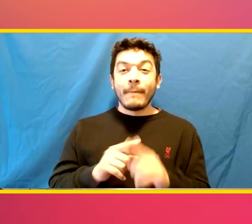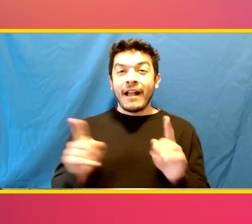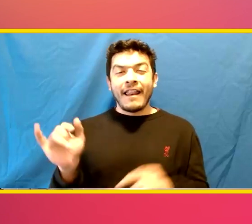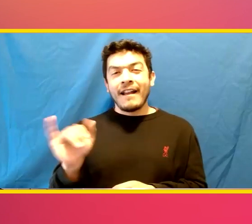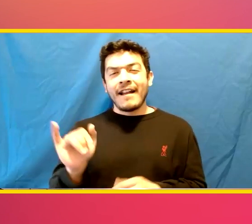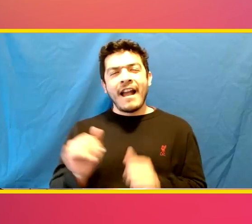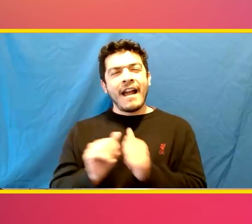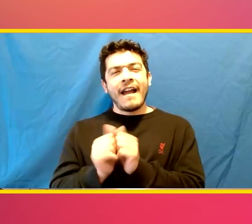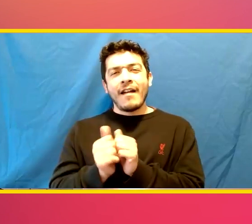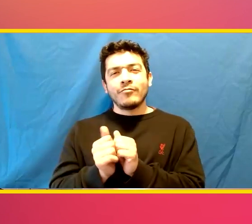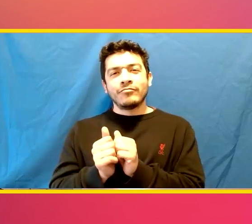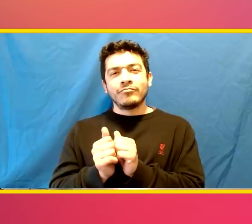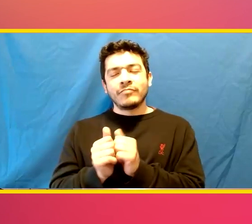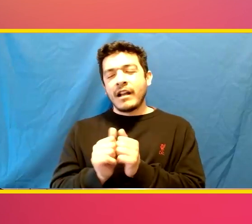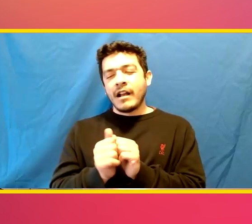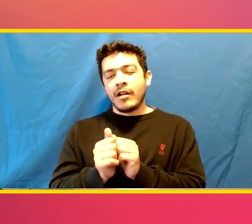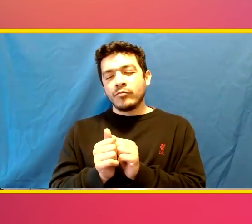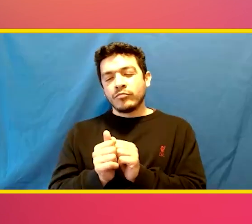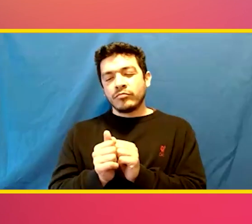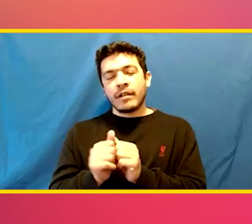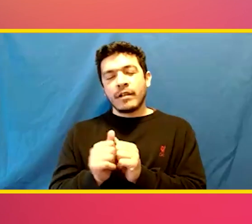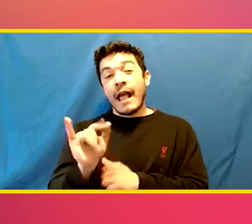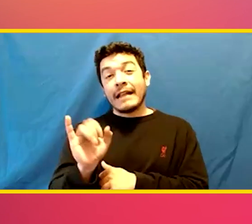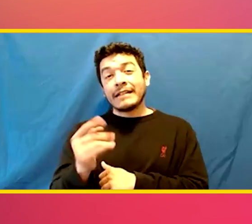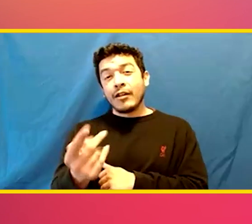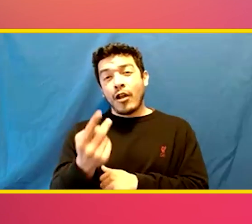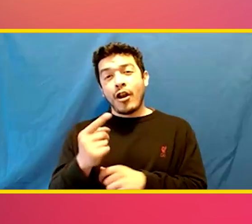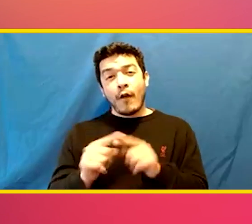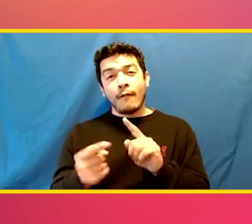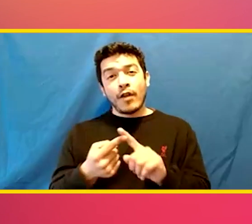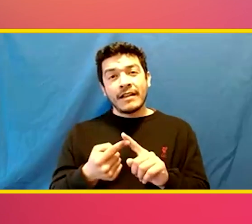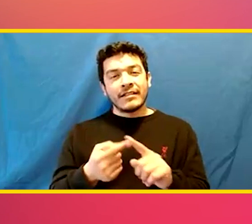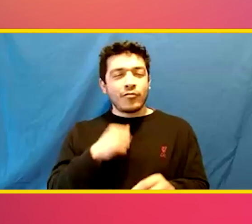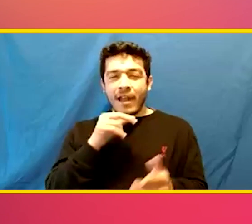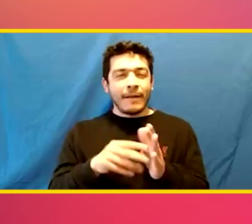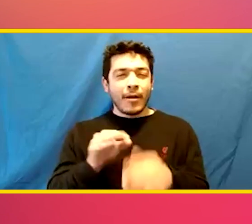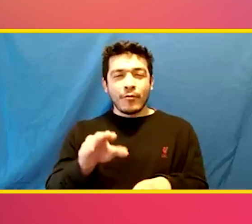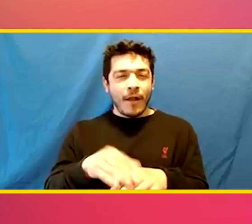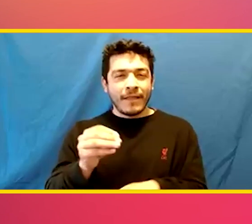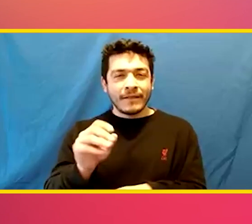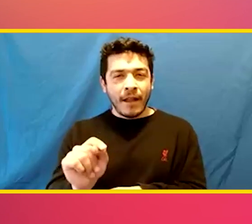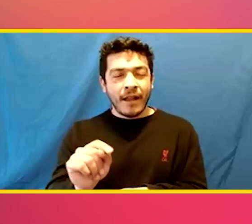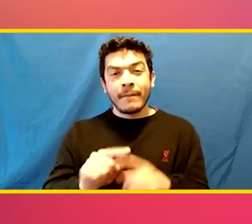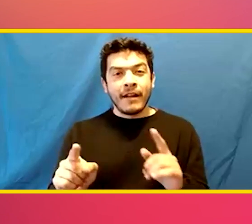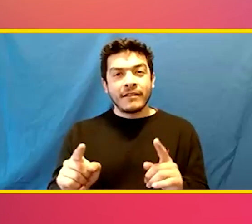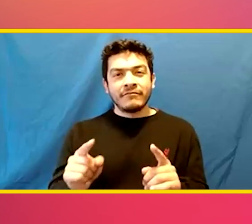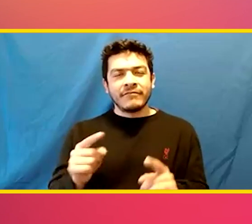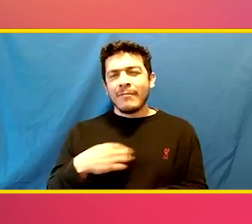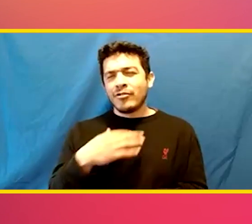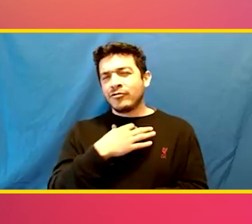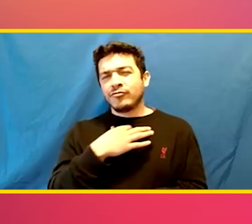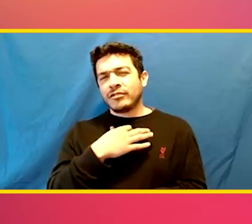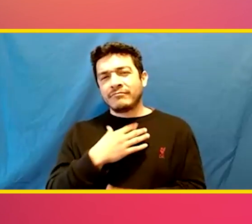like how do you, I mean, Lindsay, you and I are friends, so I'm like, I don't mean to put you on the spot, but like, yeah, I'm just